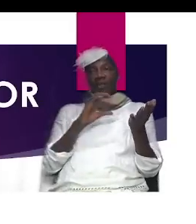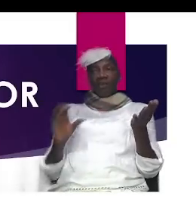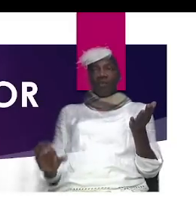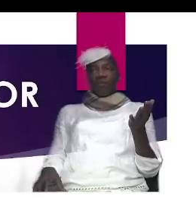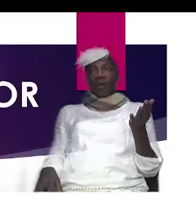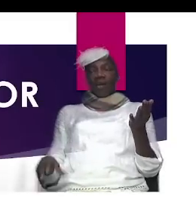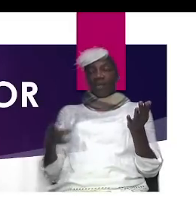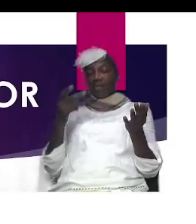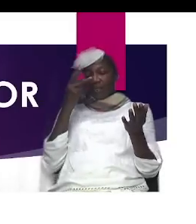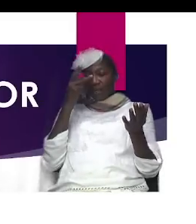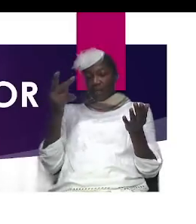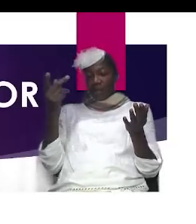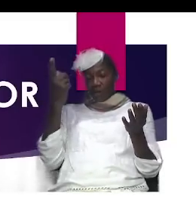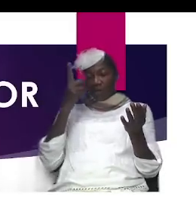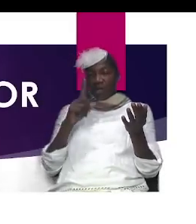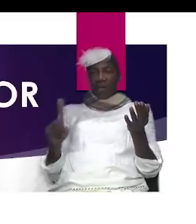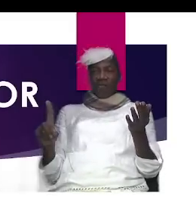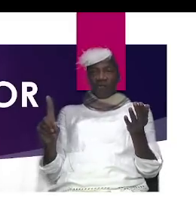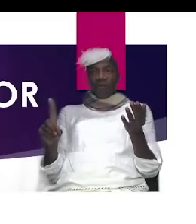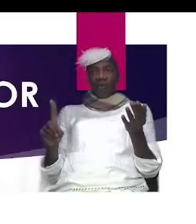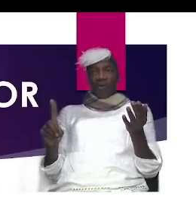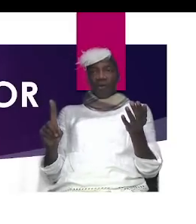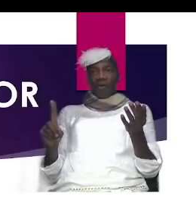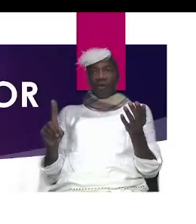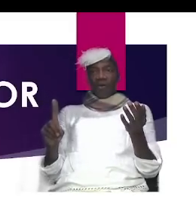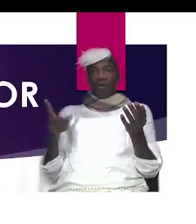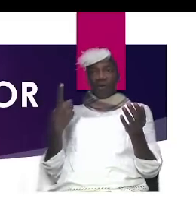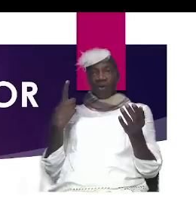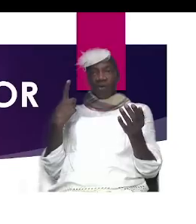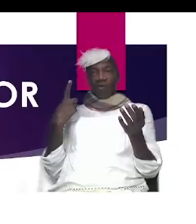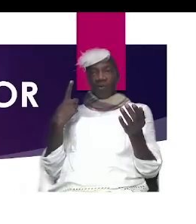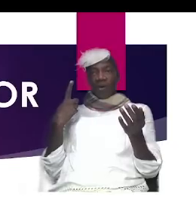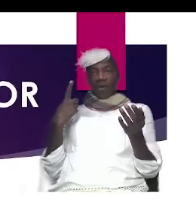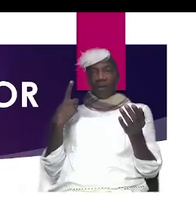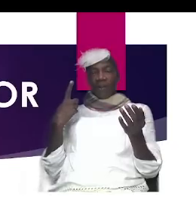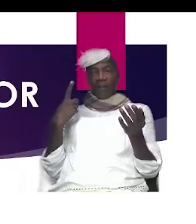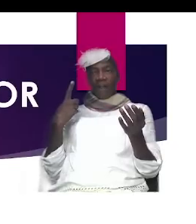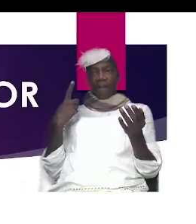will be looking for? Number one,